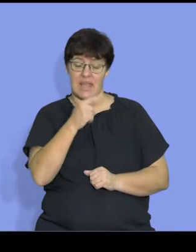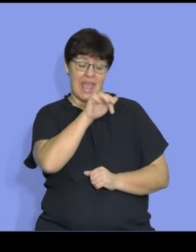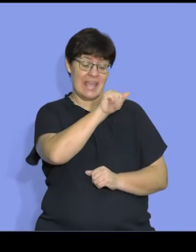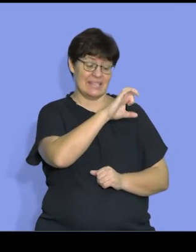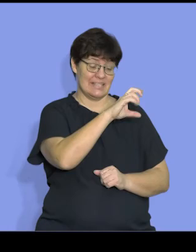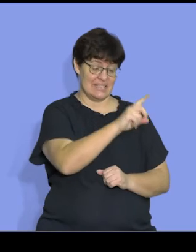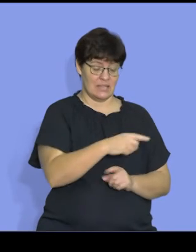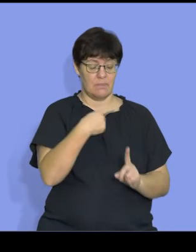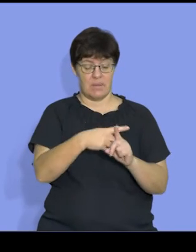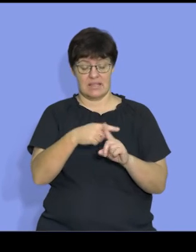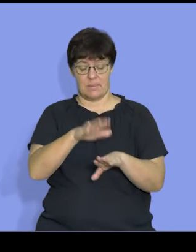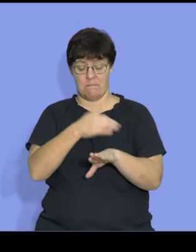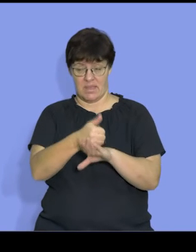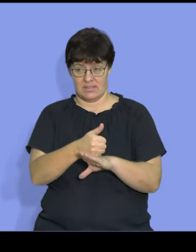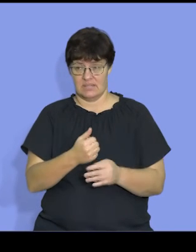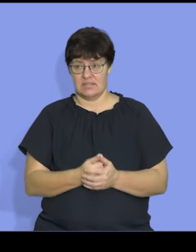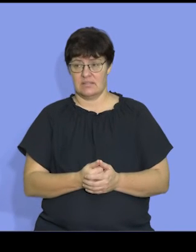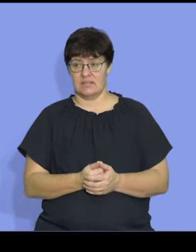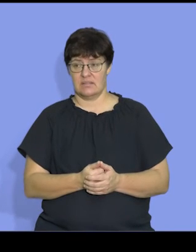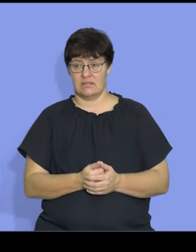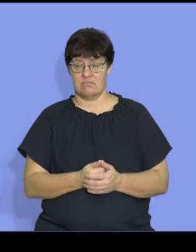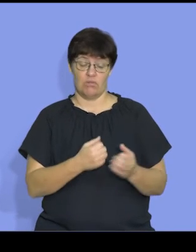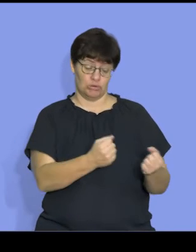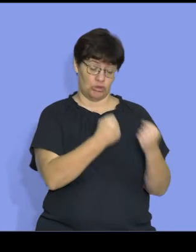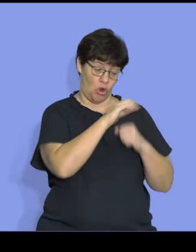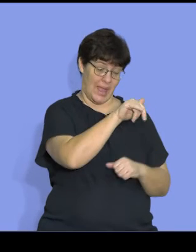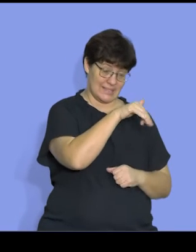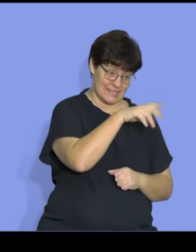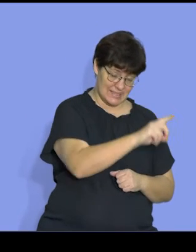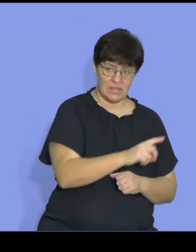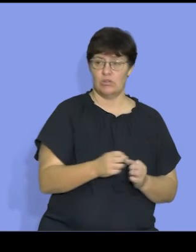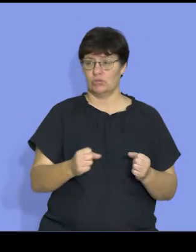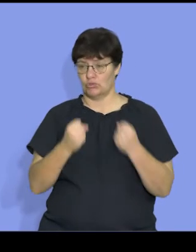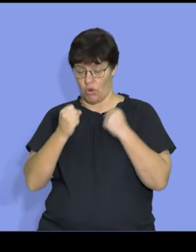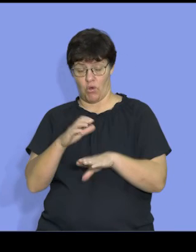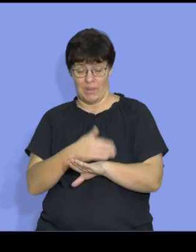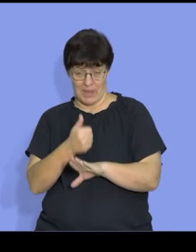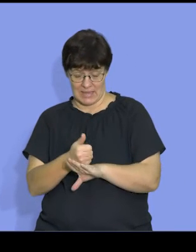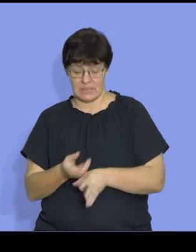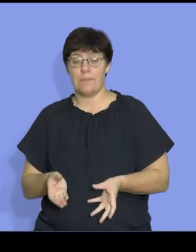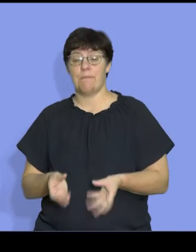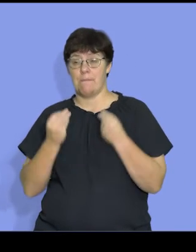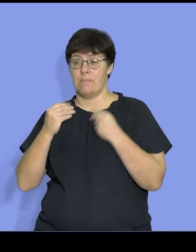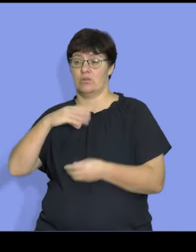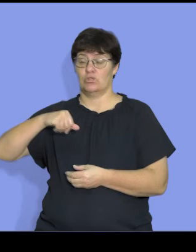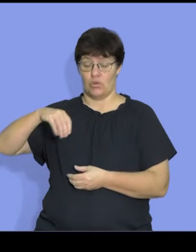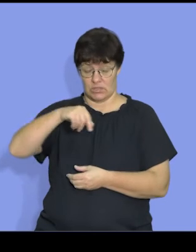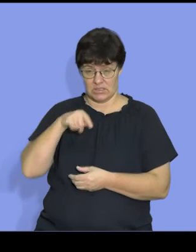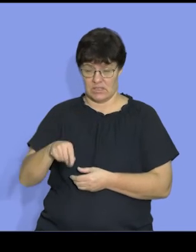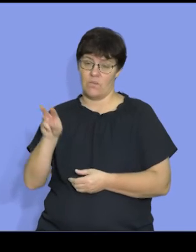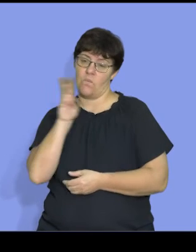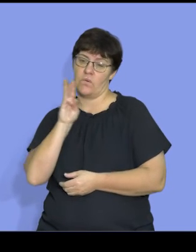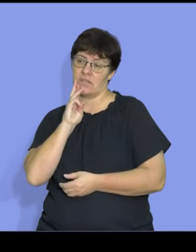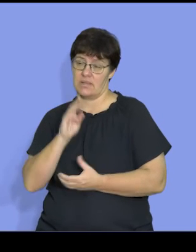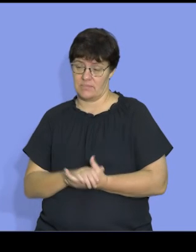plus base, strong acid plus strong base, to give us a salt, okay, and water,